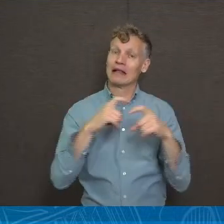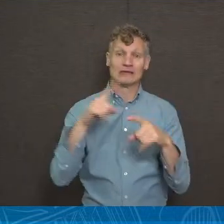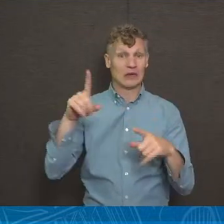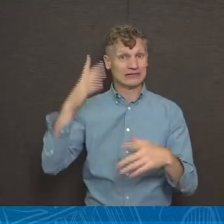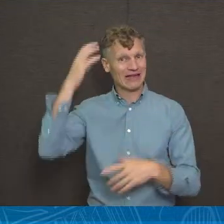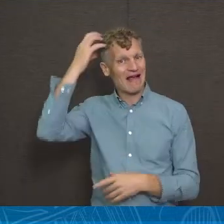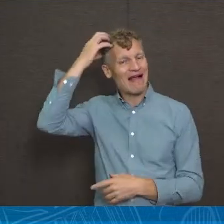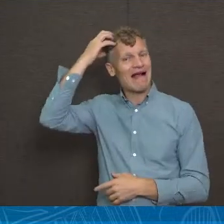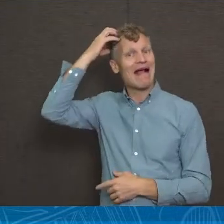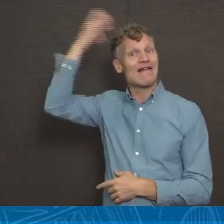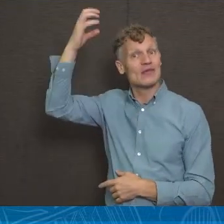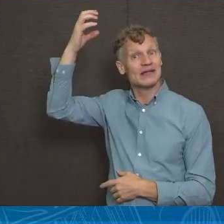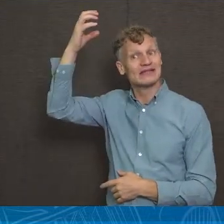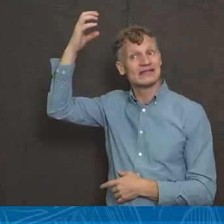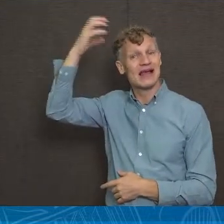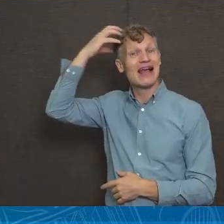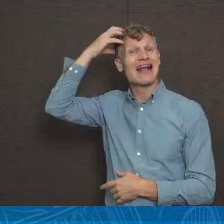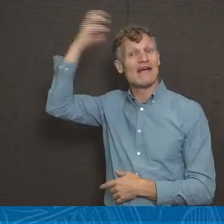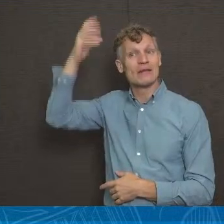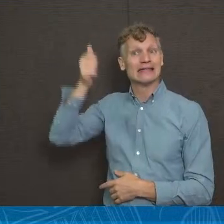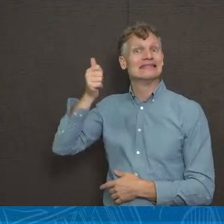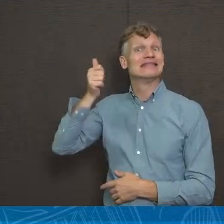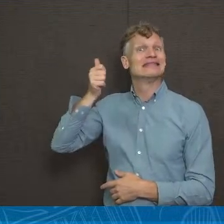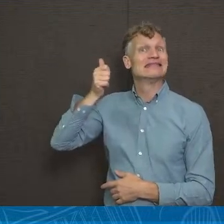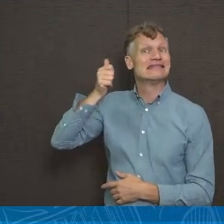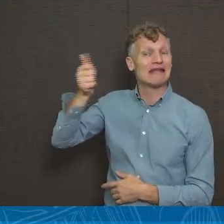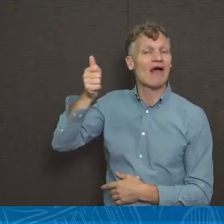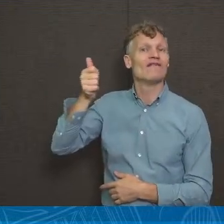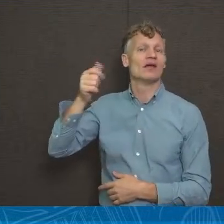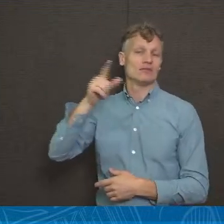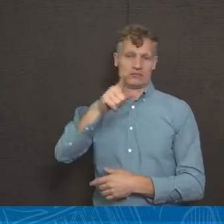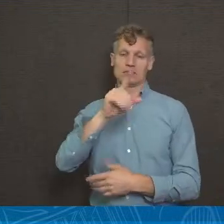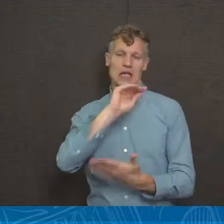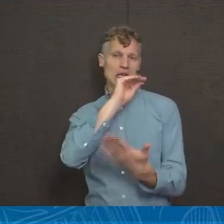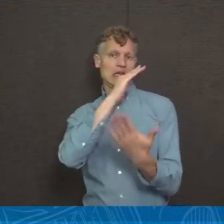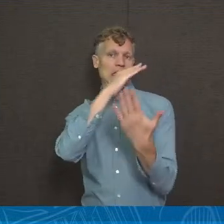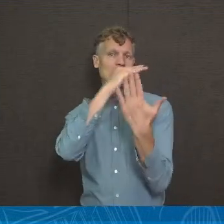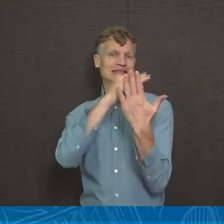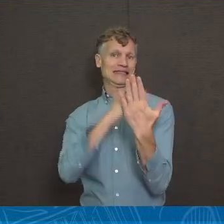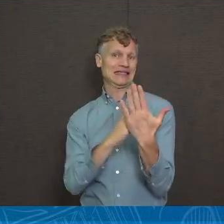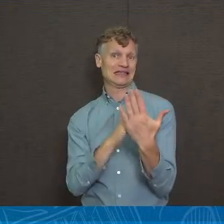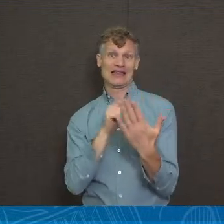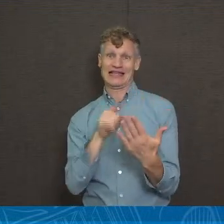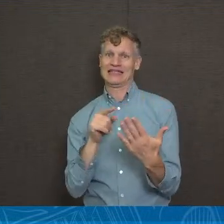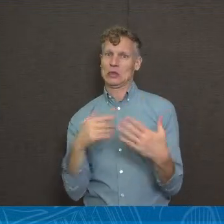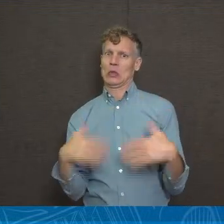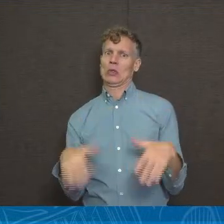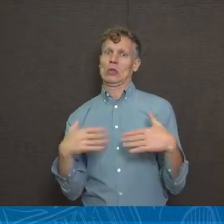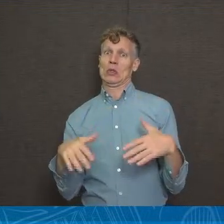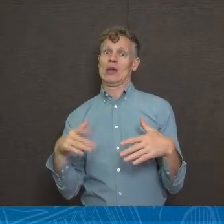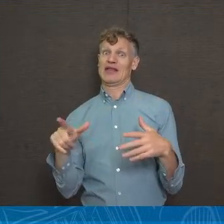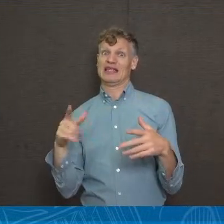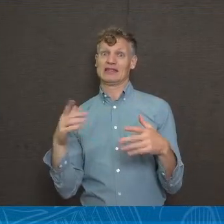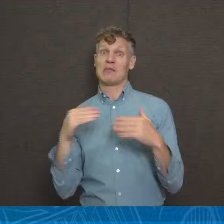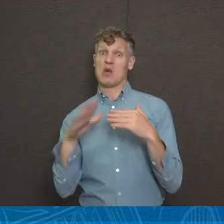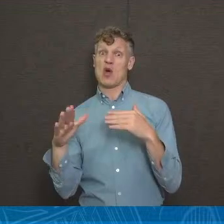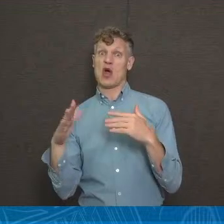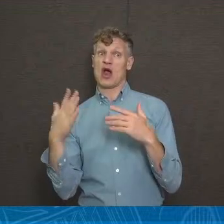these policies around a room. And that's very contentious because that is shifting responsibility. It is making people